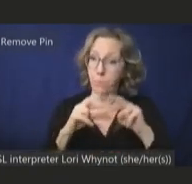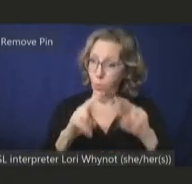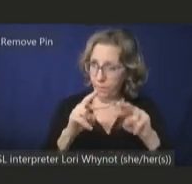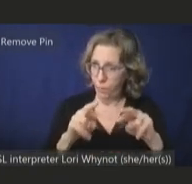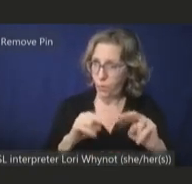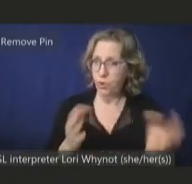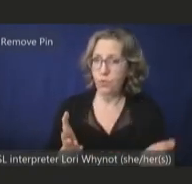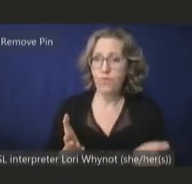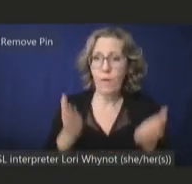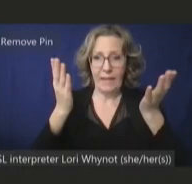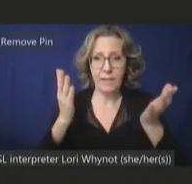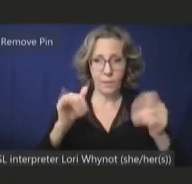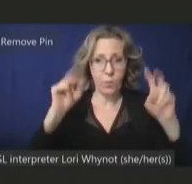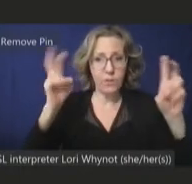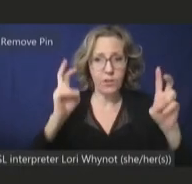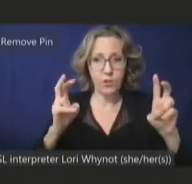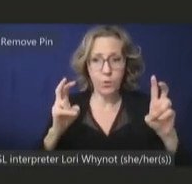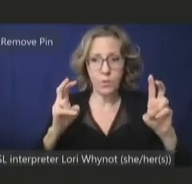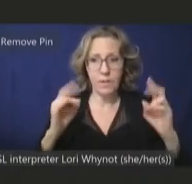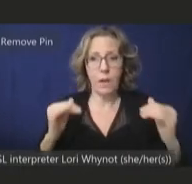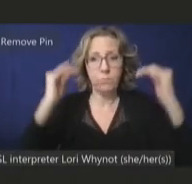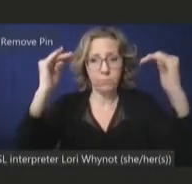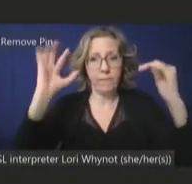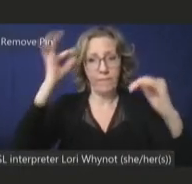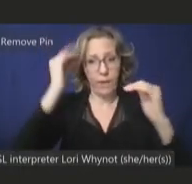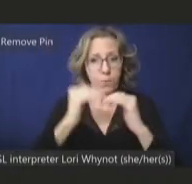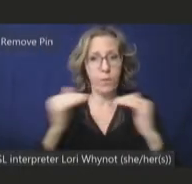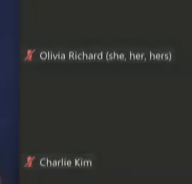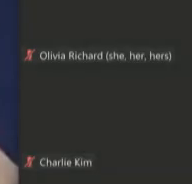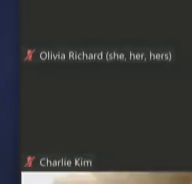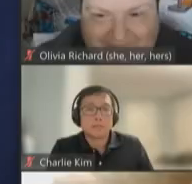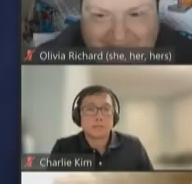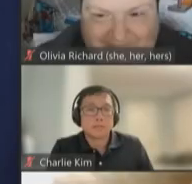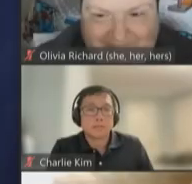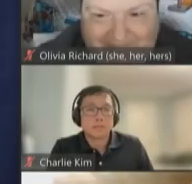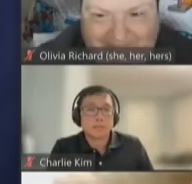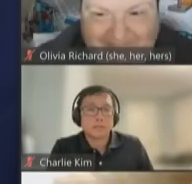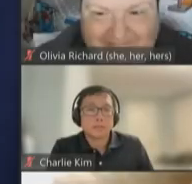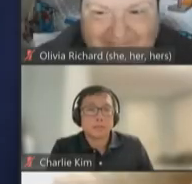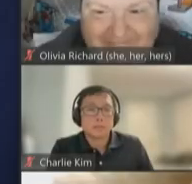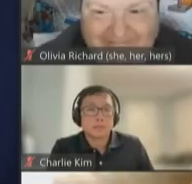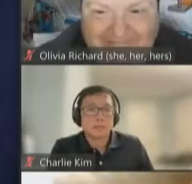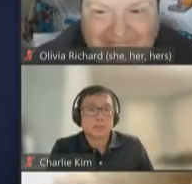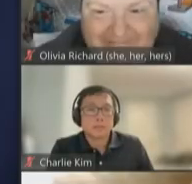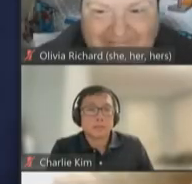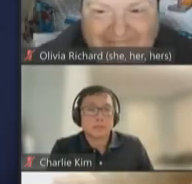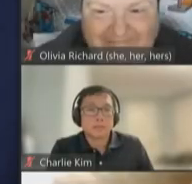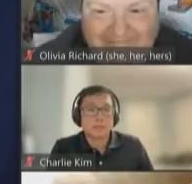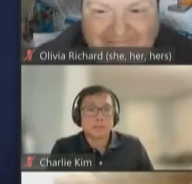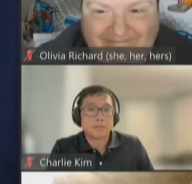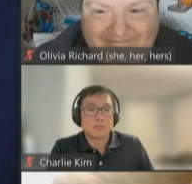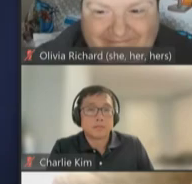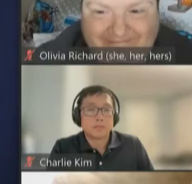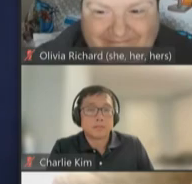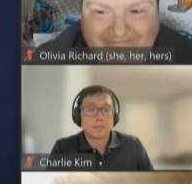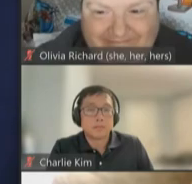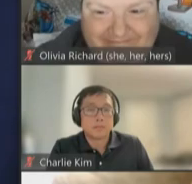And we can go to the next slide, and that's it. So if anyone has questions, I'm happy to answer them, and I'll throw it back to you, Wes.